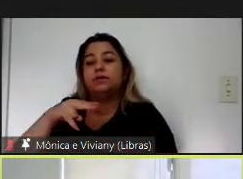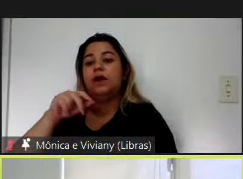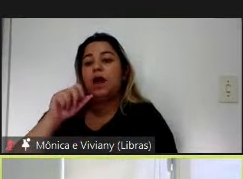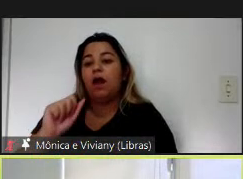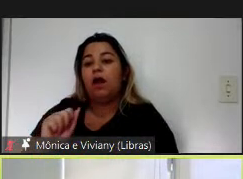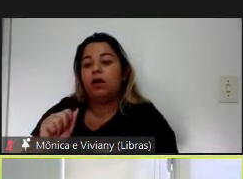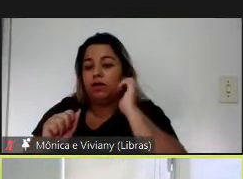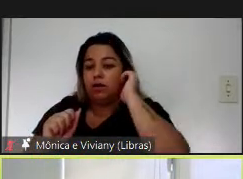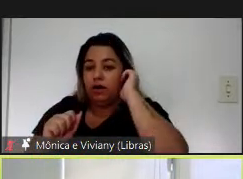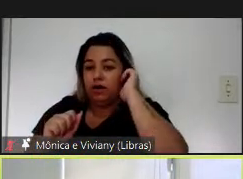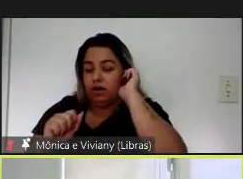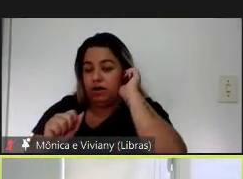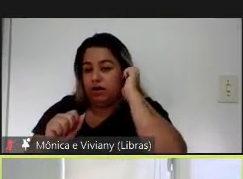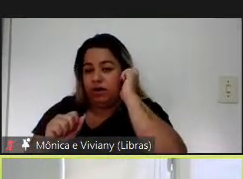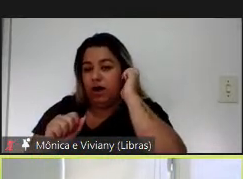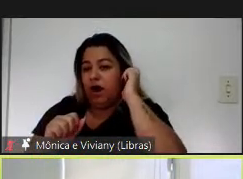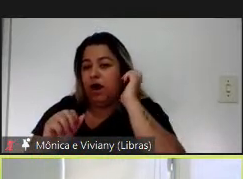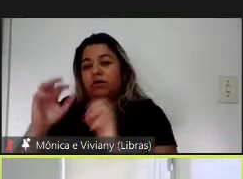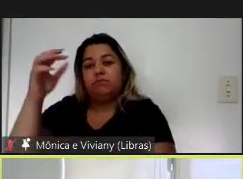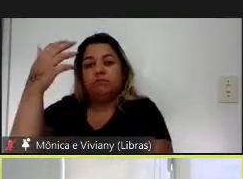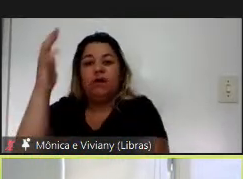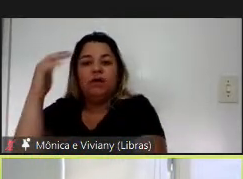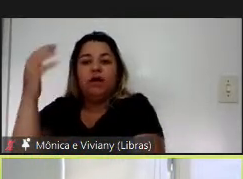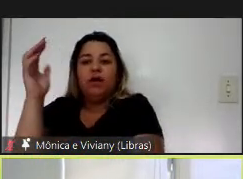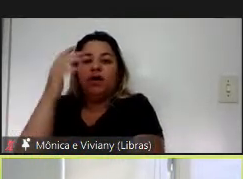gypsy population,